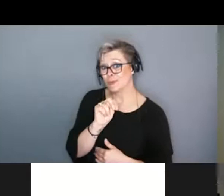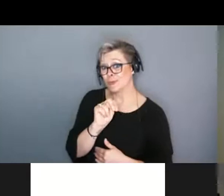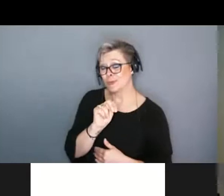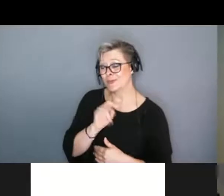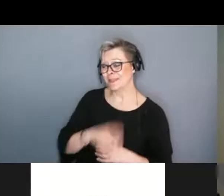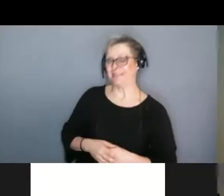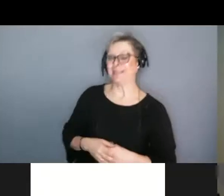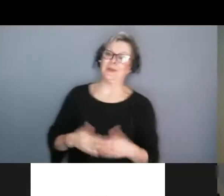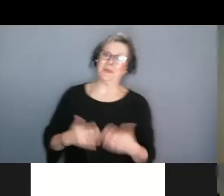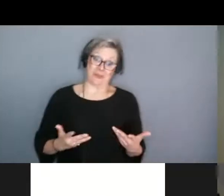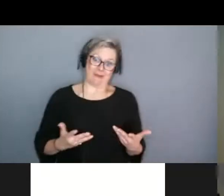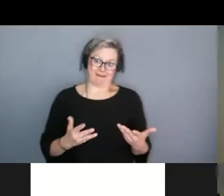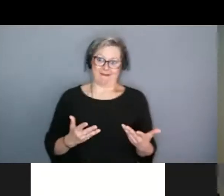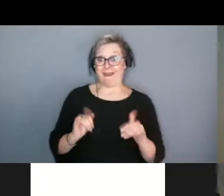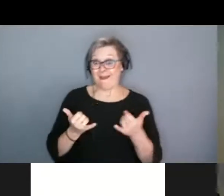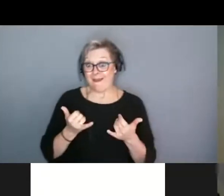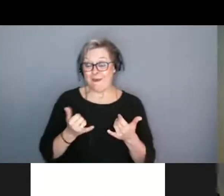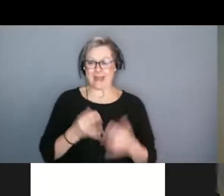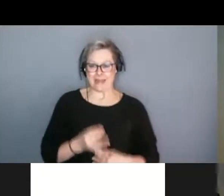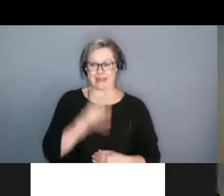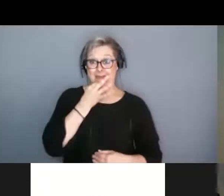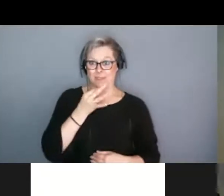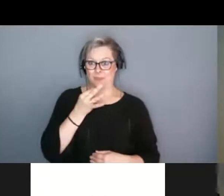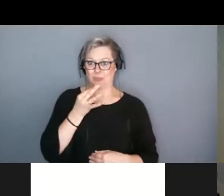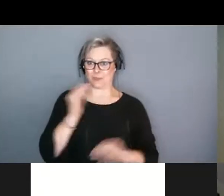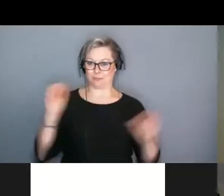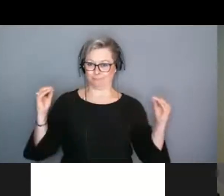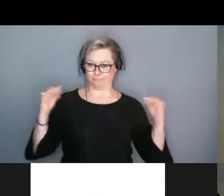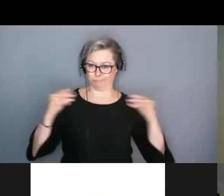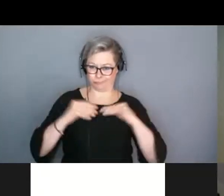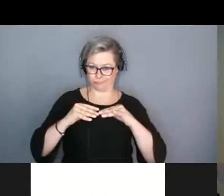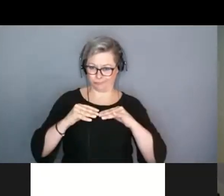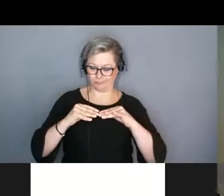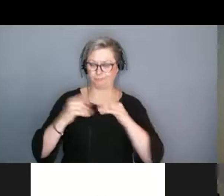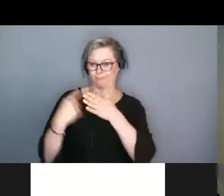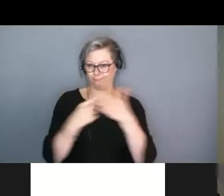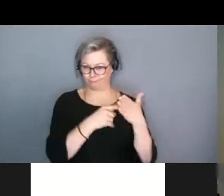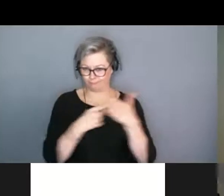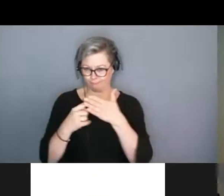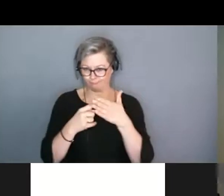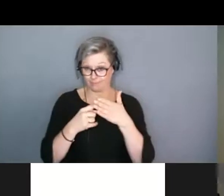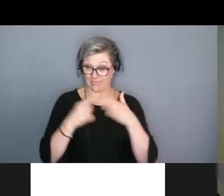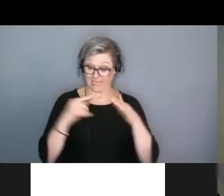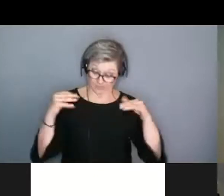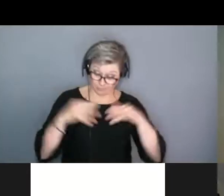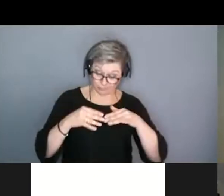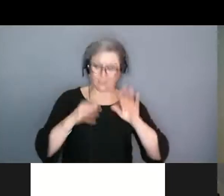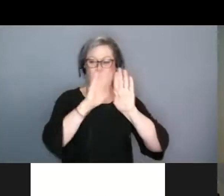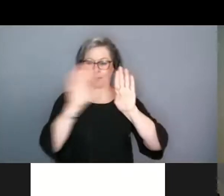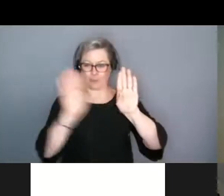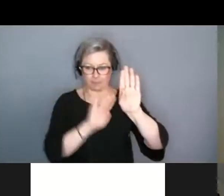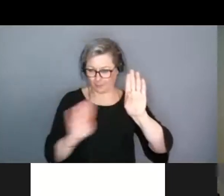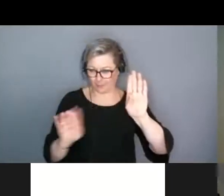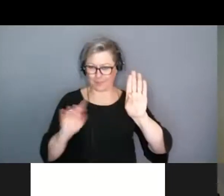bringing the experts together and have a conversation. Every episode deals with a